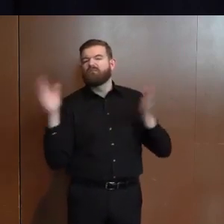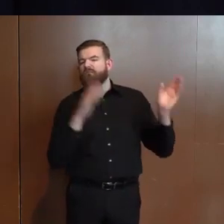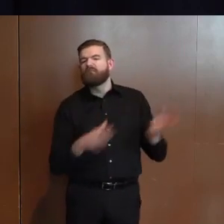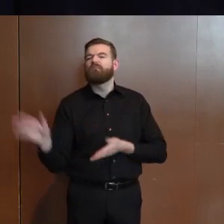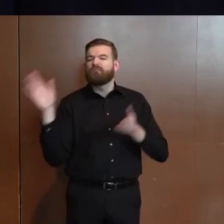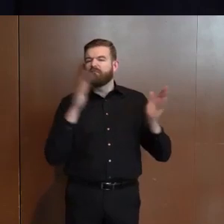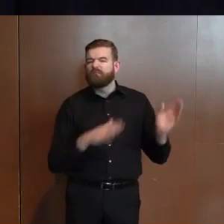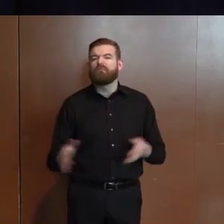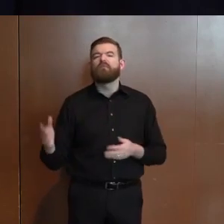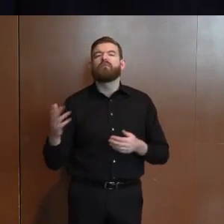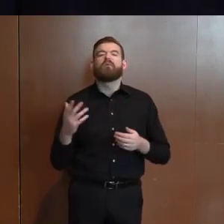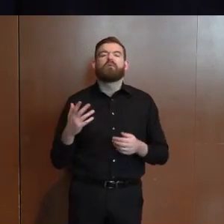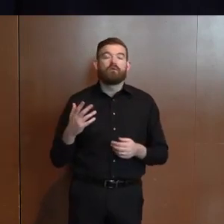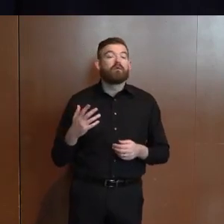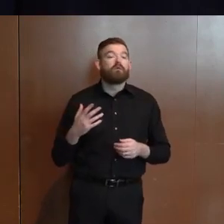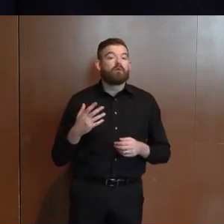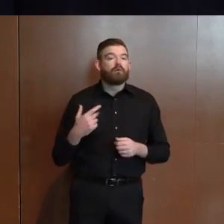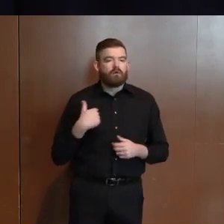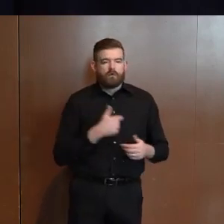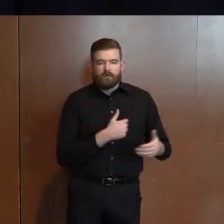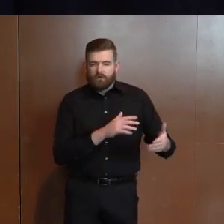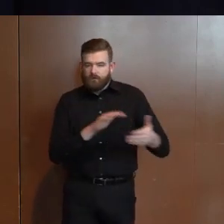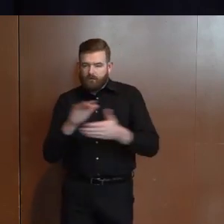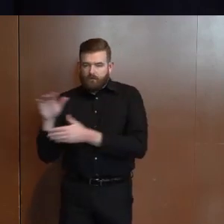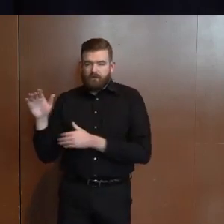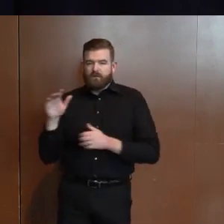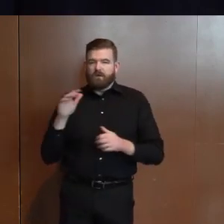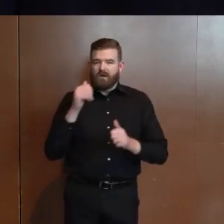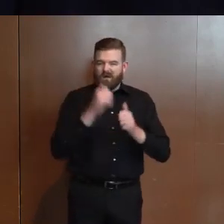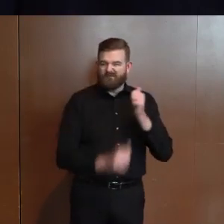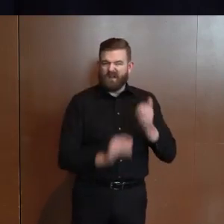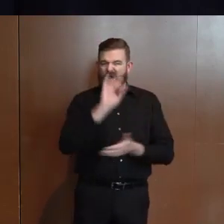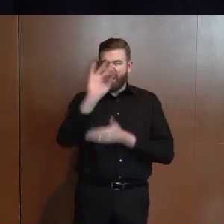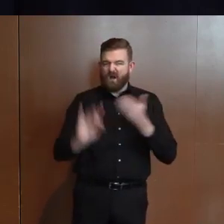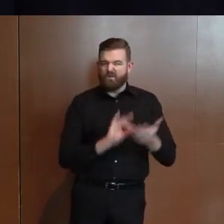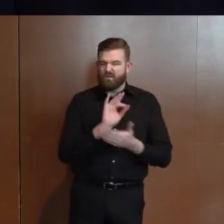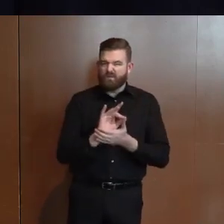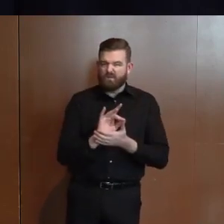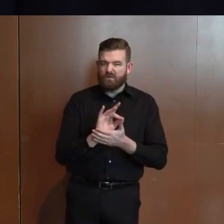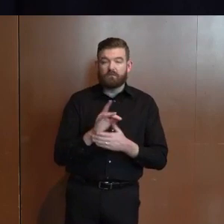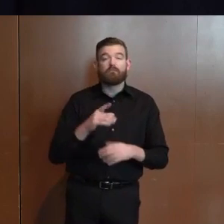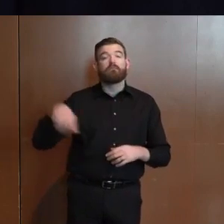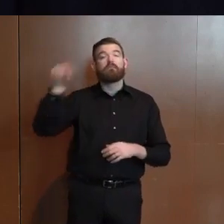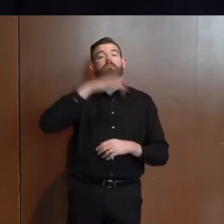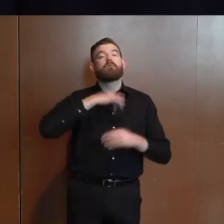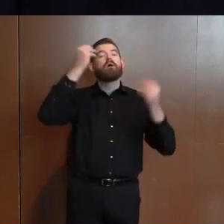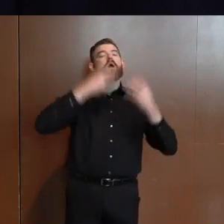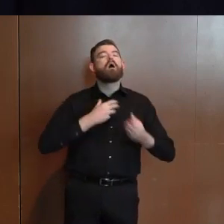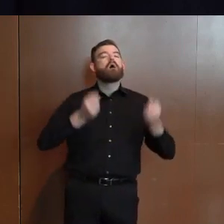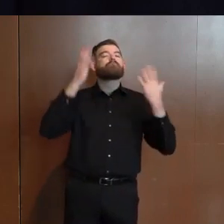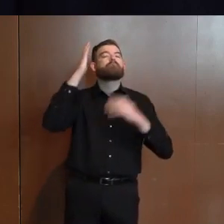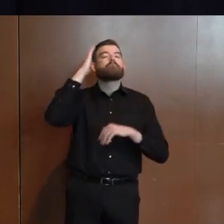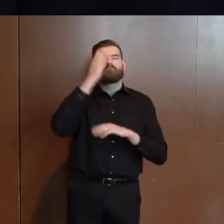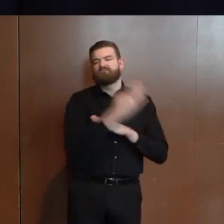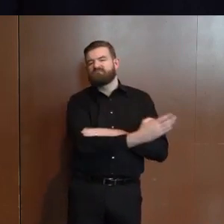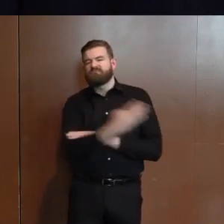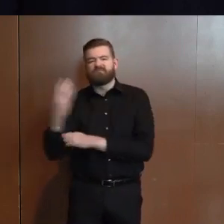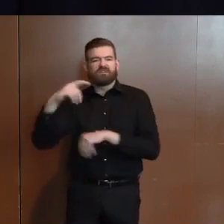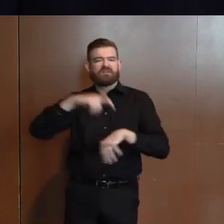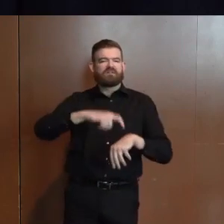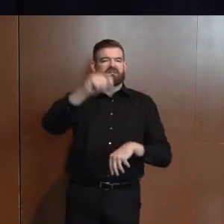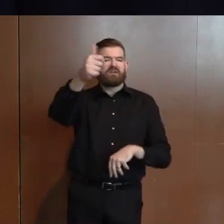be looking at it in the morning at 7 a.m. They'll be reporting around 10 a.m. And then we'll look at it at the end of what we call the day shift, the